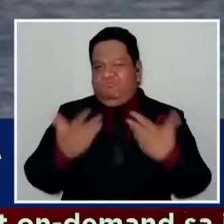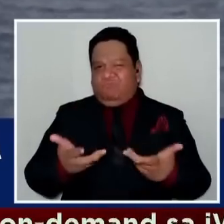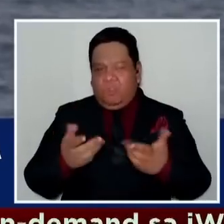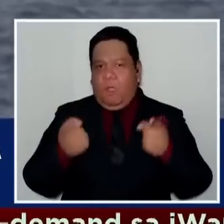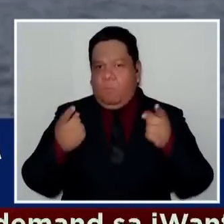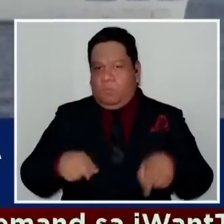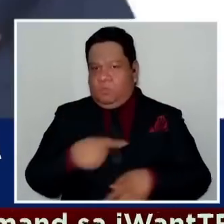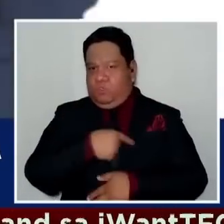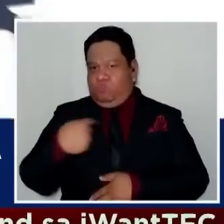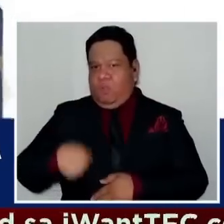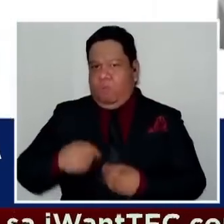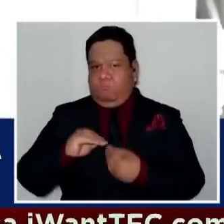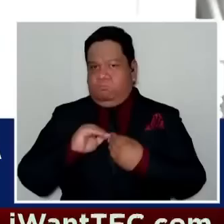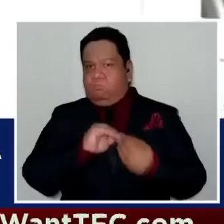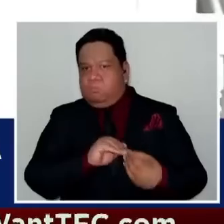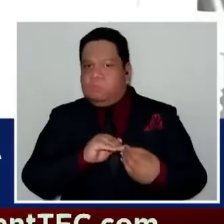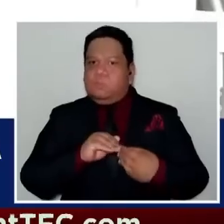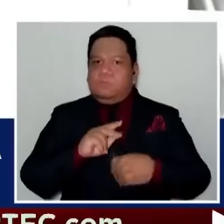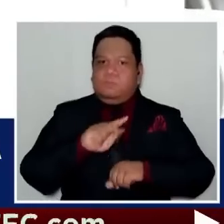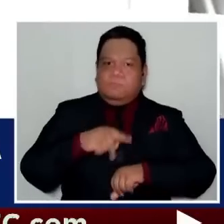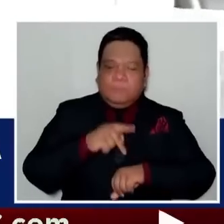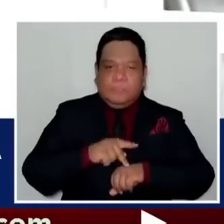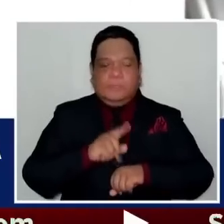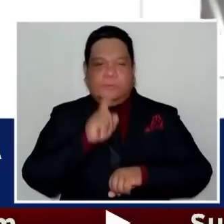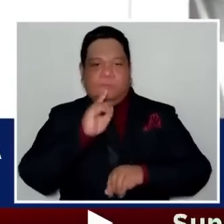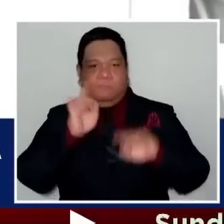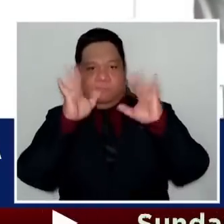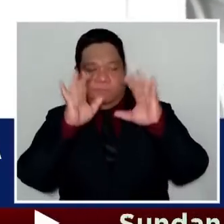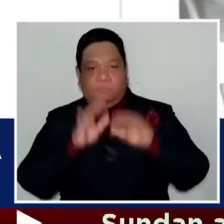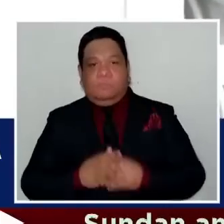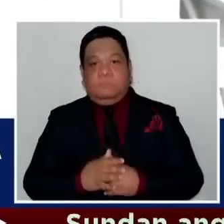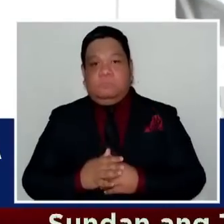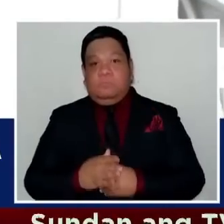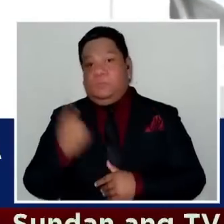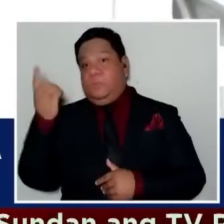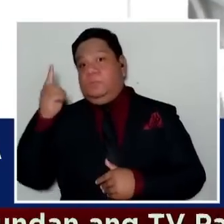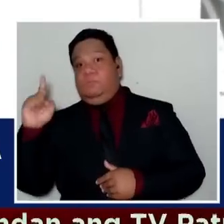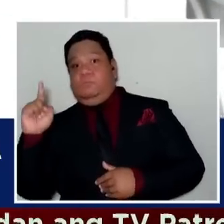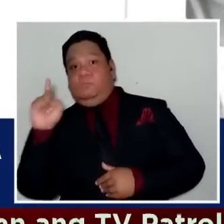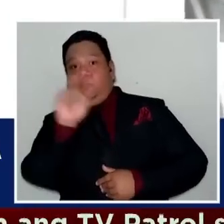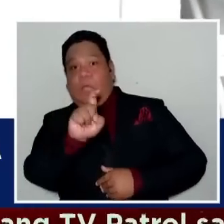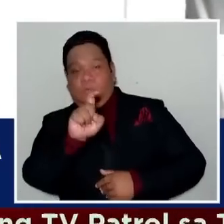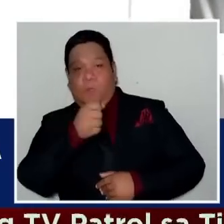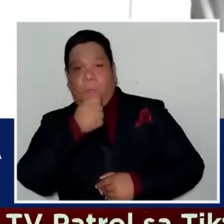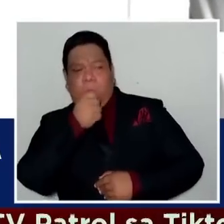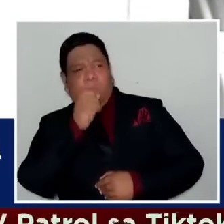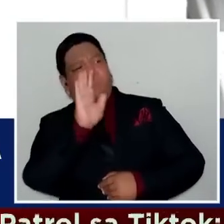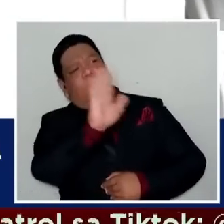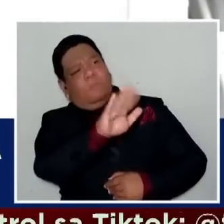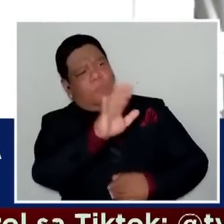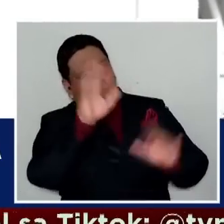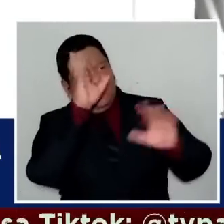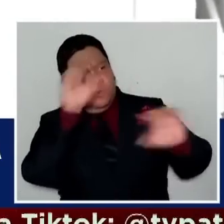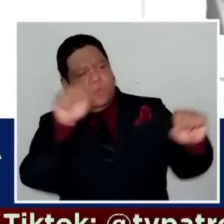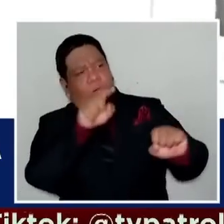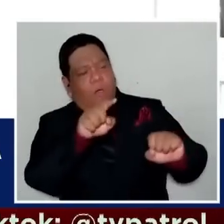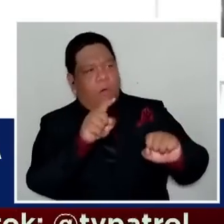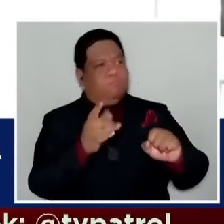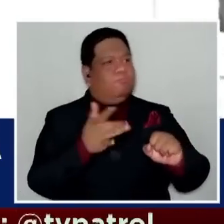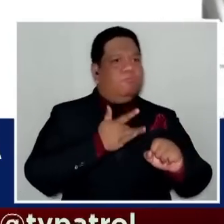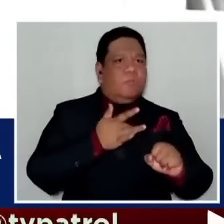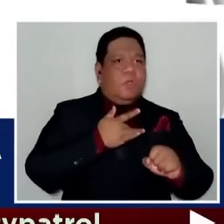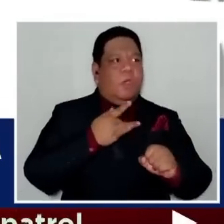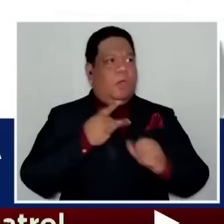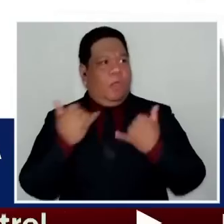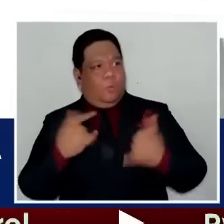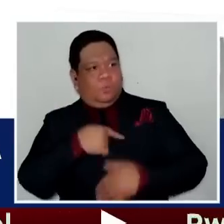pinag-aagawang teritoryo. Mr. President, how concerned are you with the continued provocation in the South China Sea from China? How concerned are you